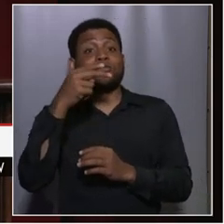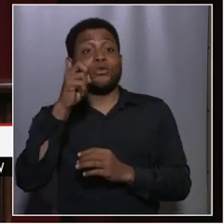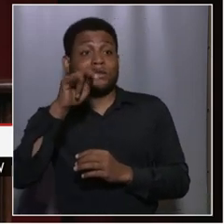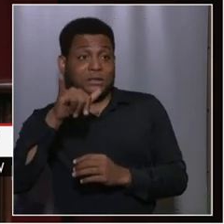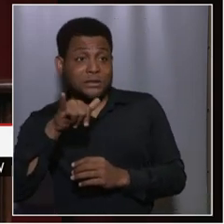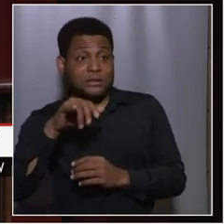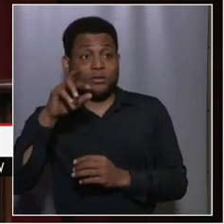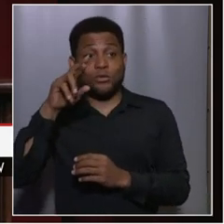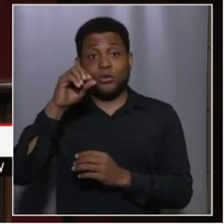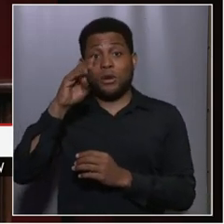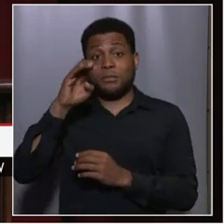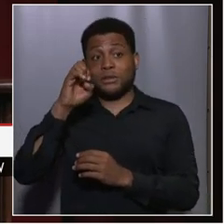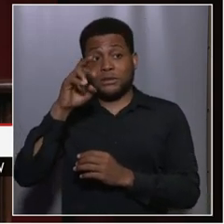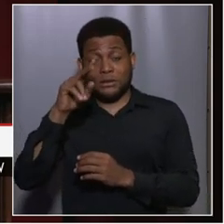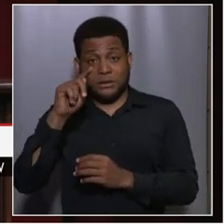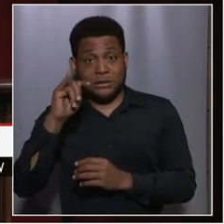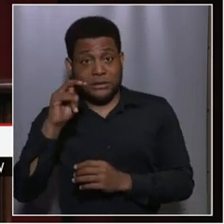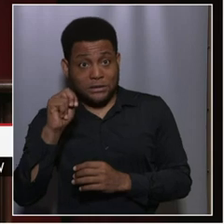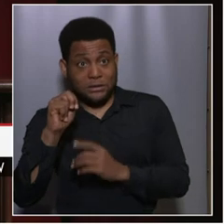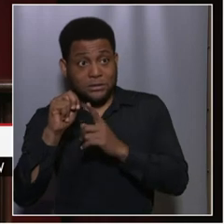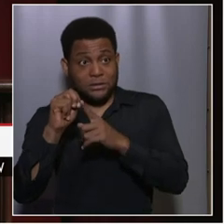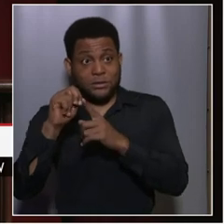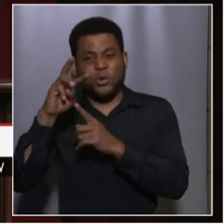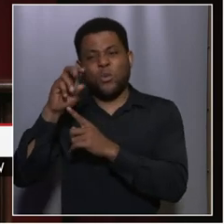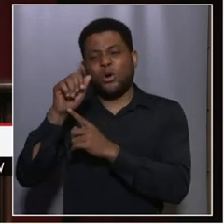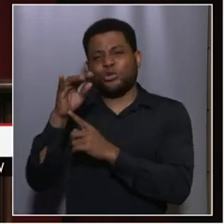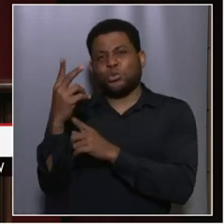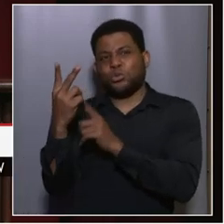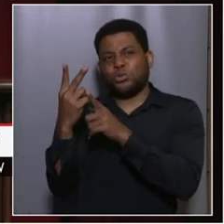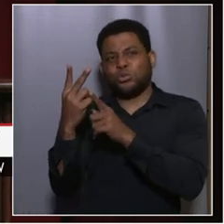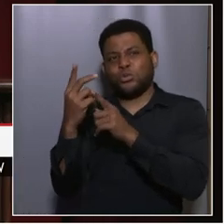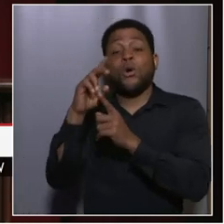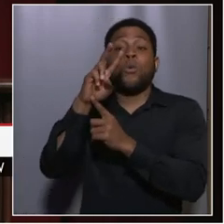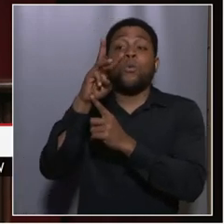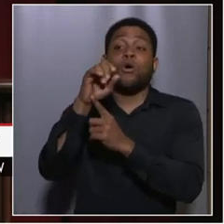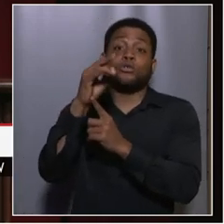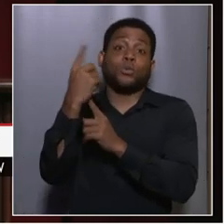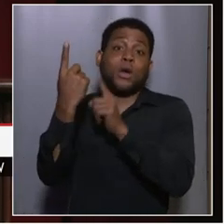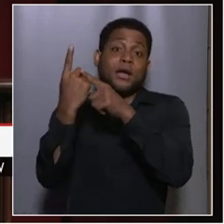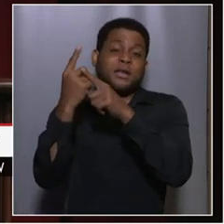Mokers manager. Tadaya Bila from Ward 2.